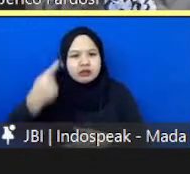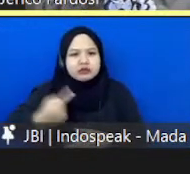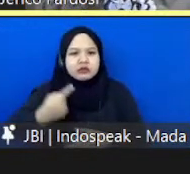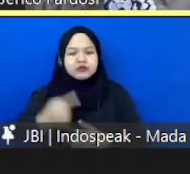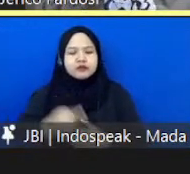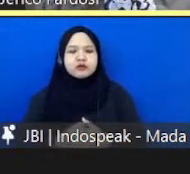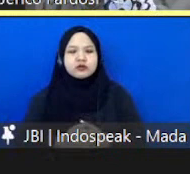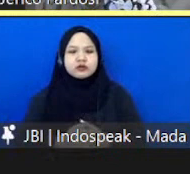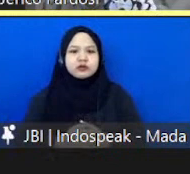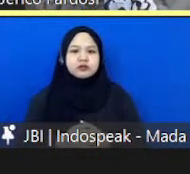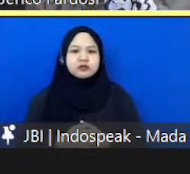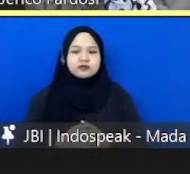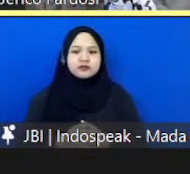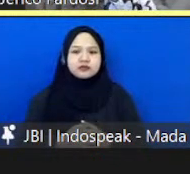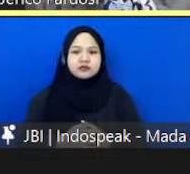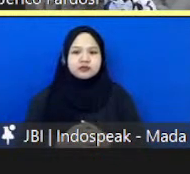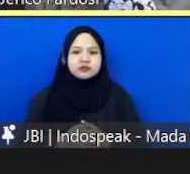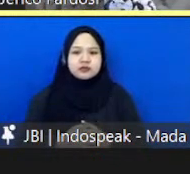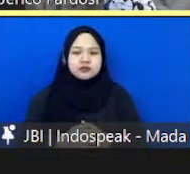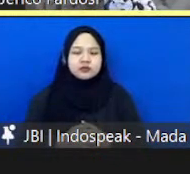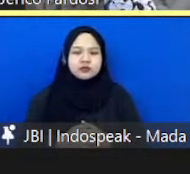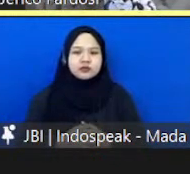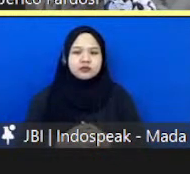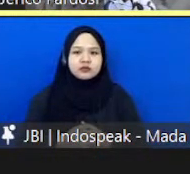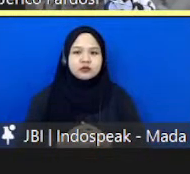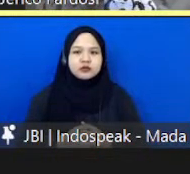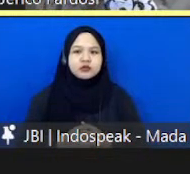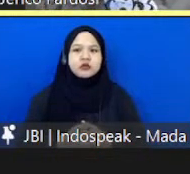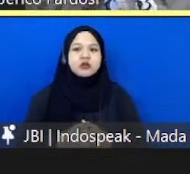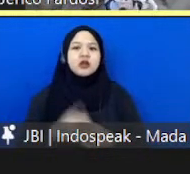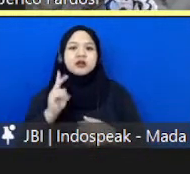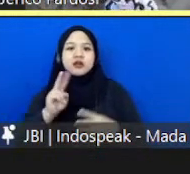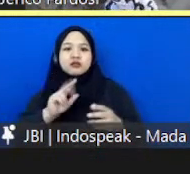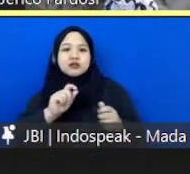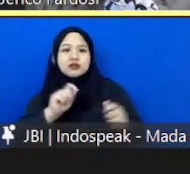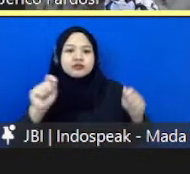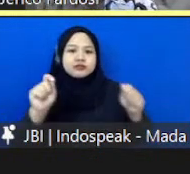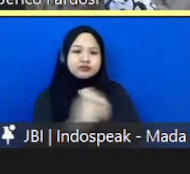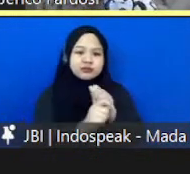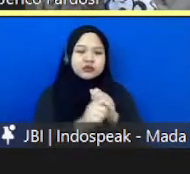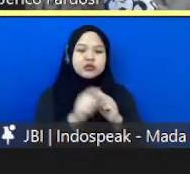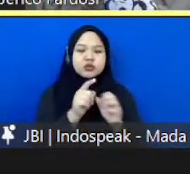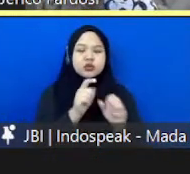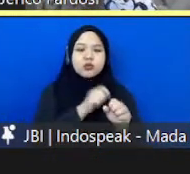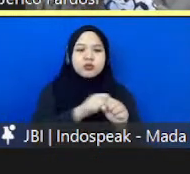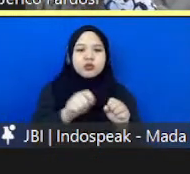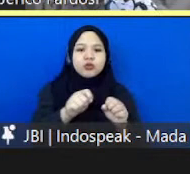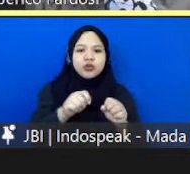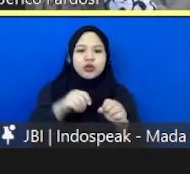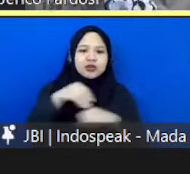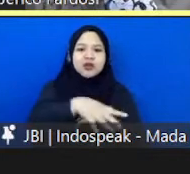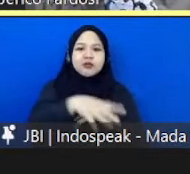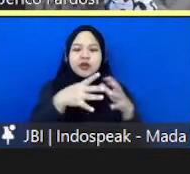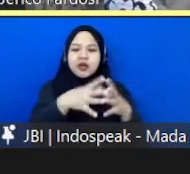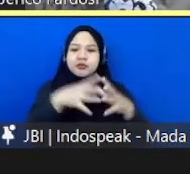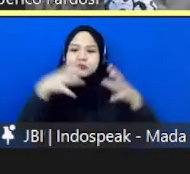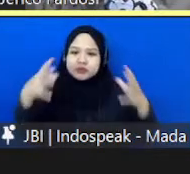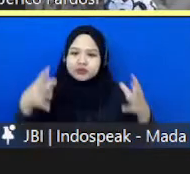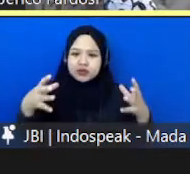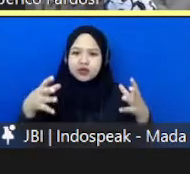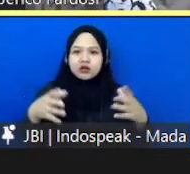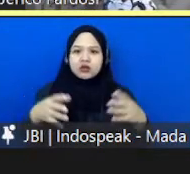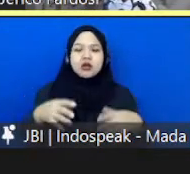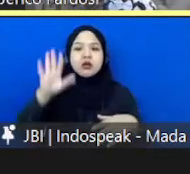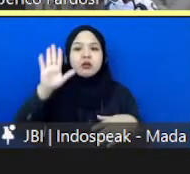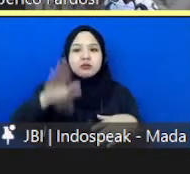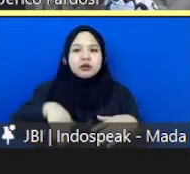mentioned earlier, the entity already released their MCH revolutions. It makes a huge impact. Nevertheless, it's still based on the